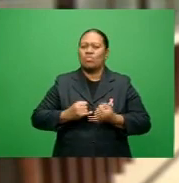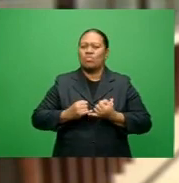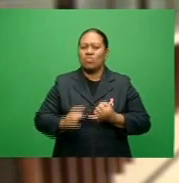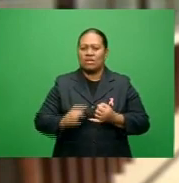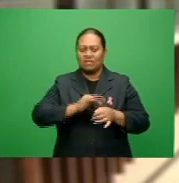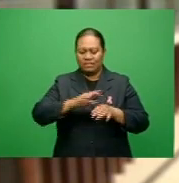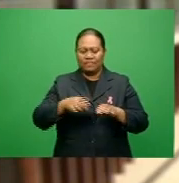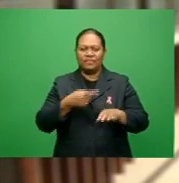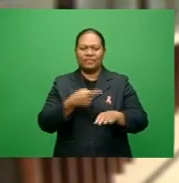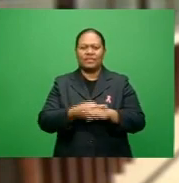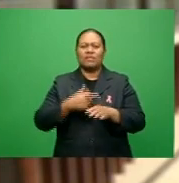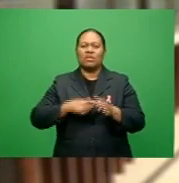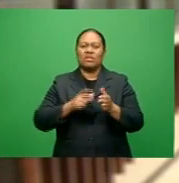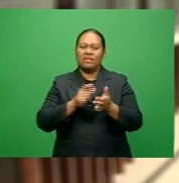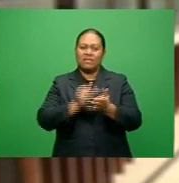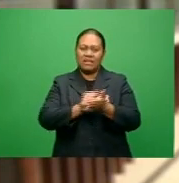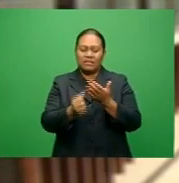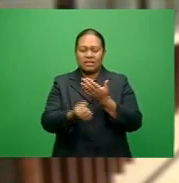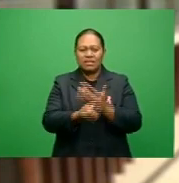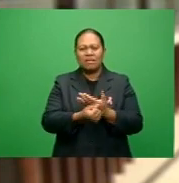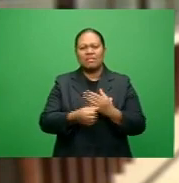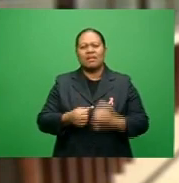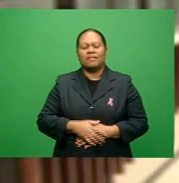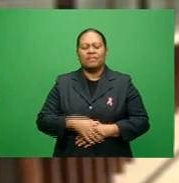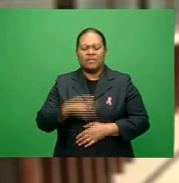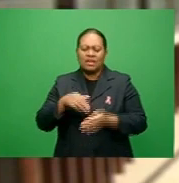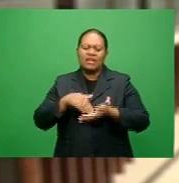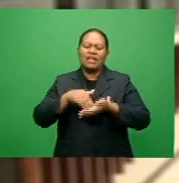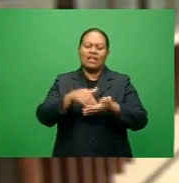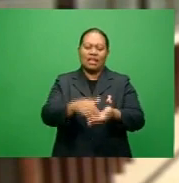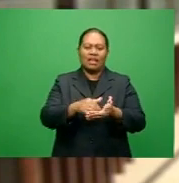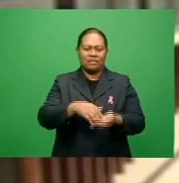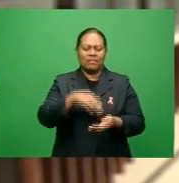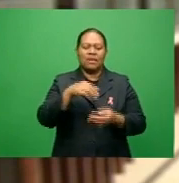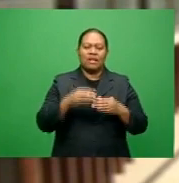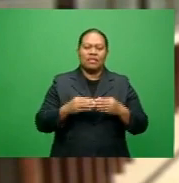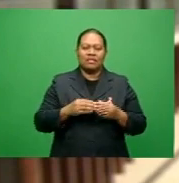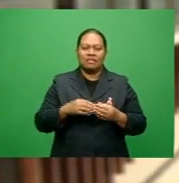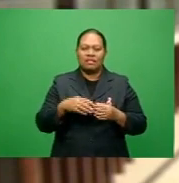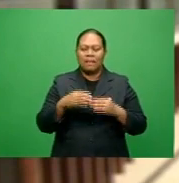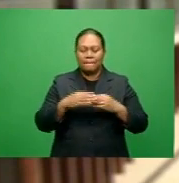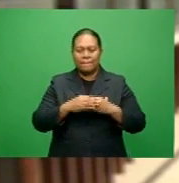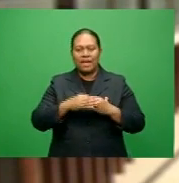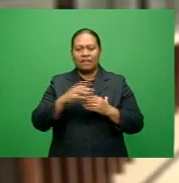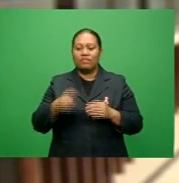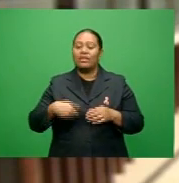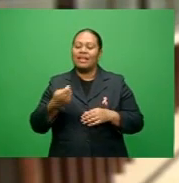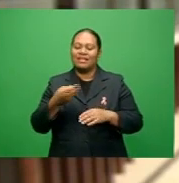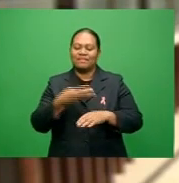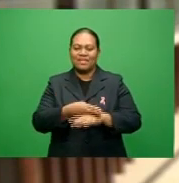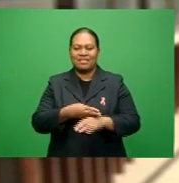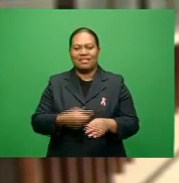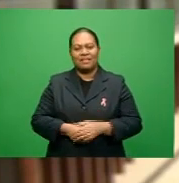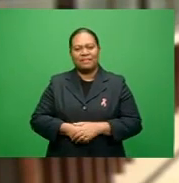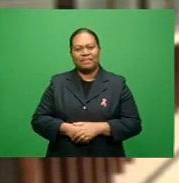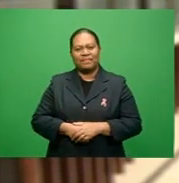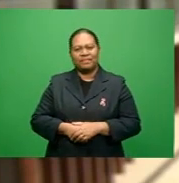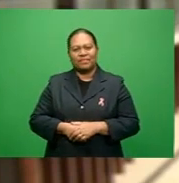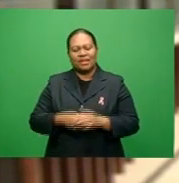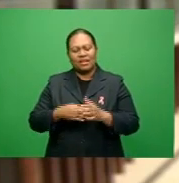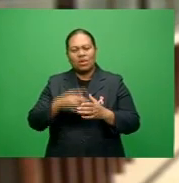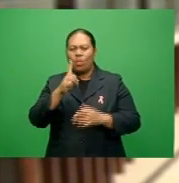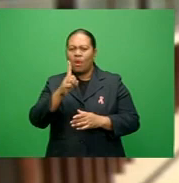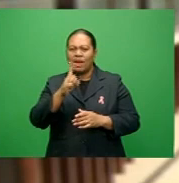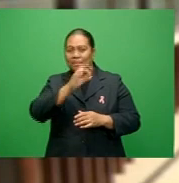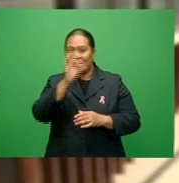performance since late September, as traders hoped the country's central bank would ease monetary policy next month. It fell by nearly